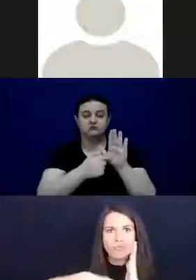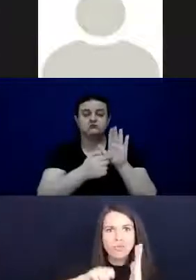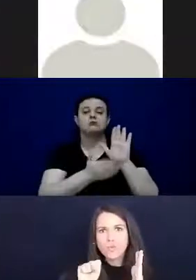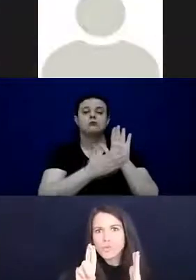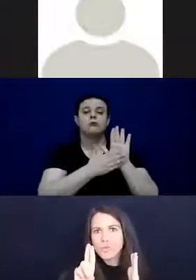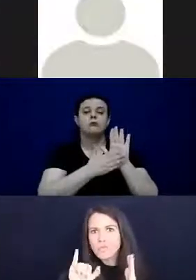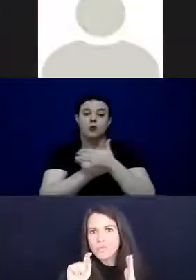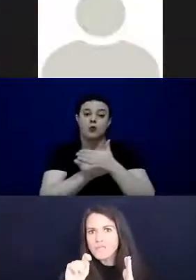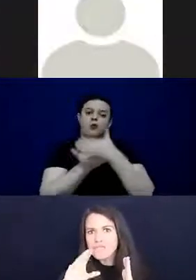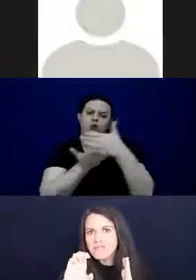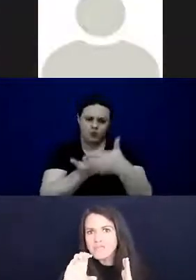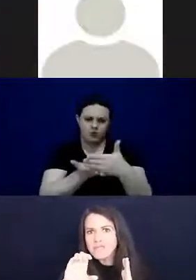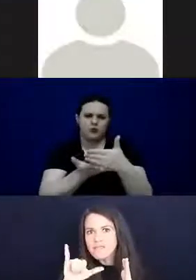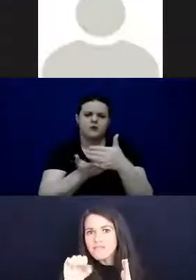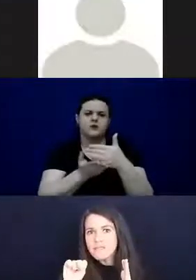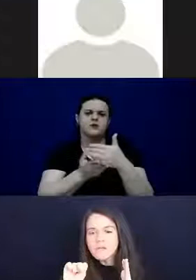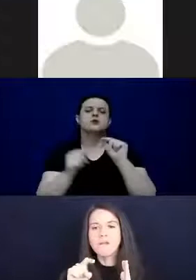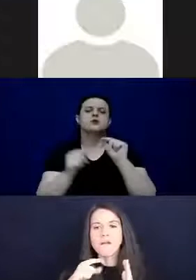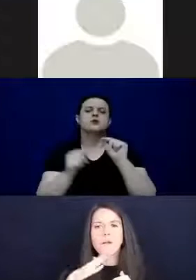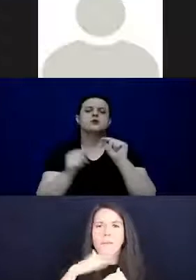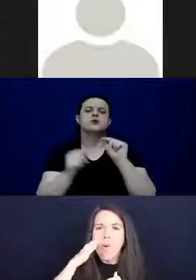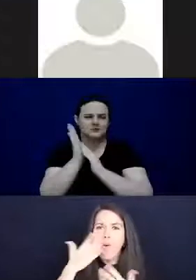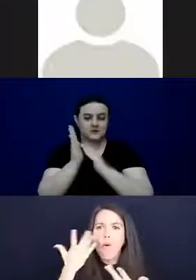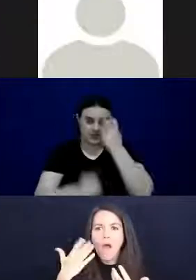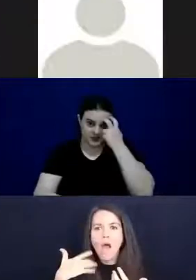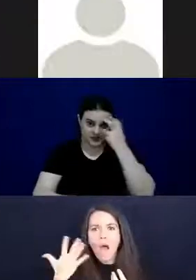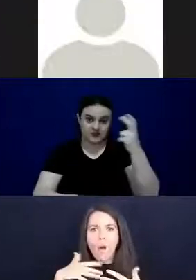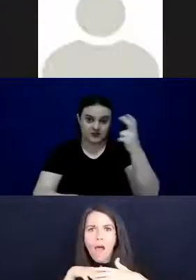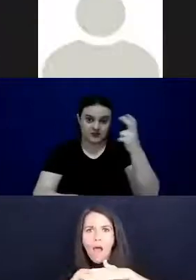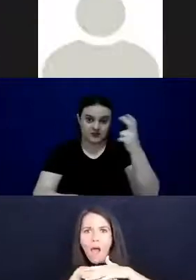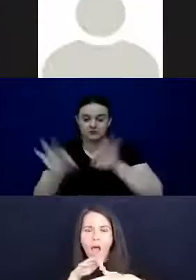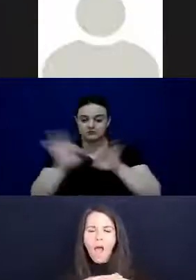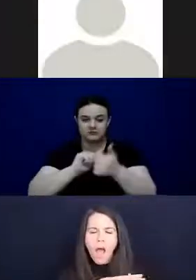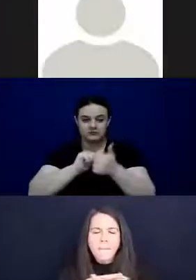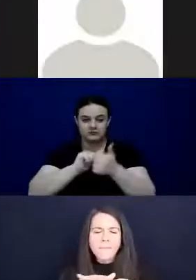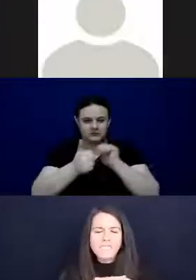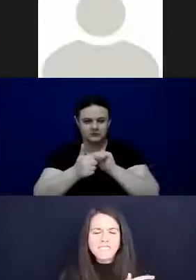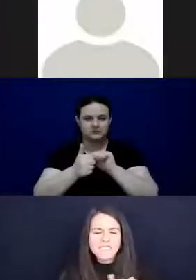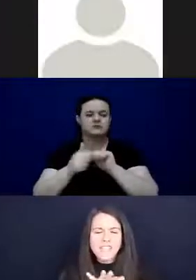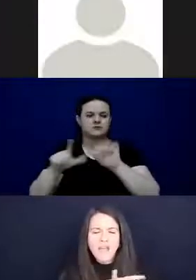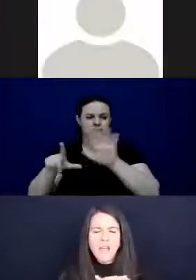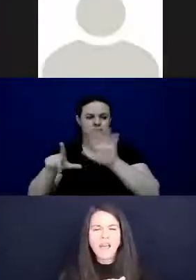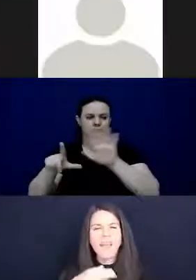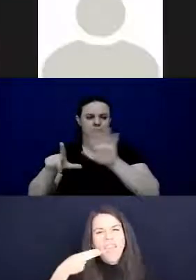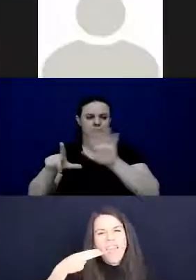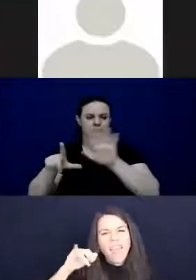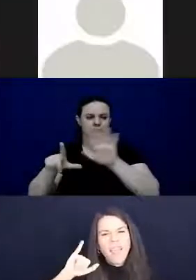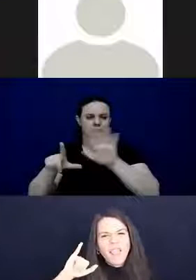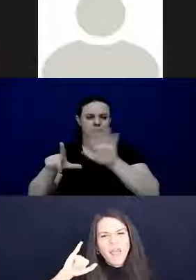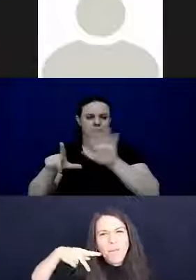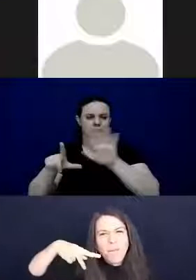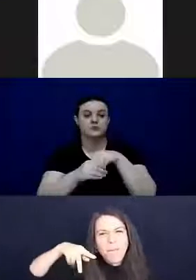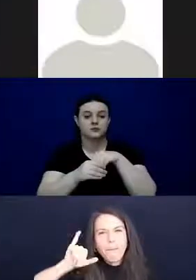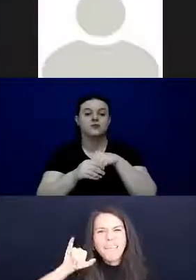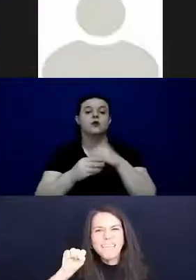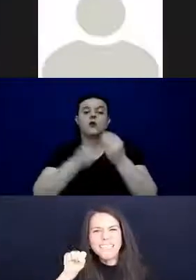introduction to the haptic, intelligent, personalized interfaces, or HIPIs, as we call them, that have been developed in